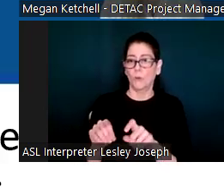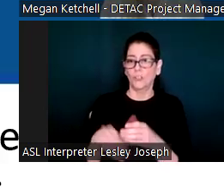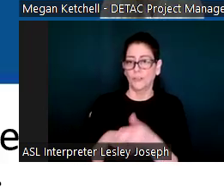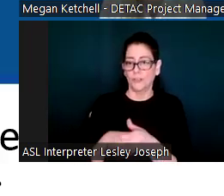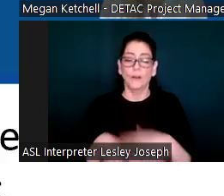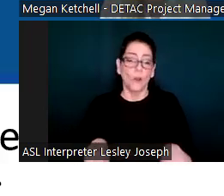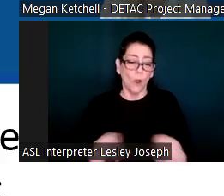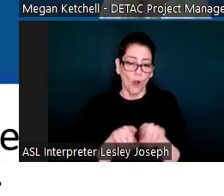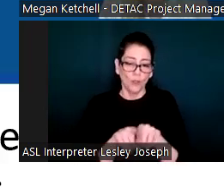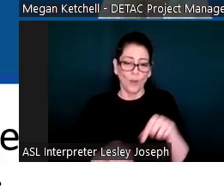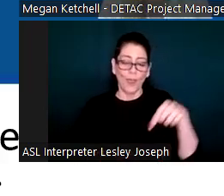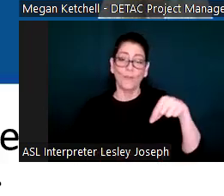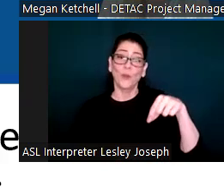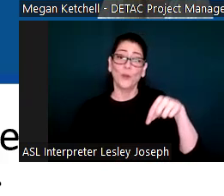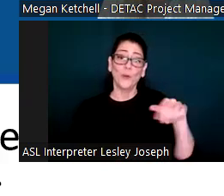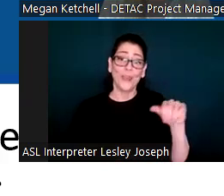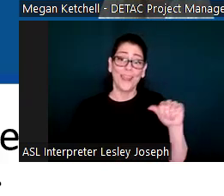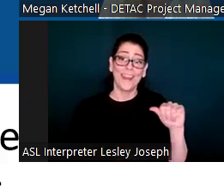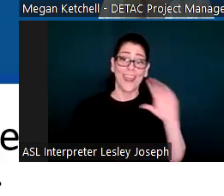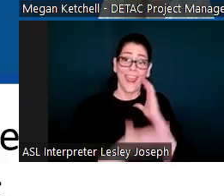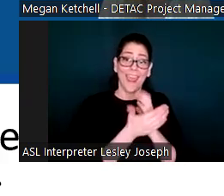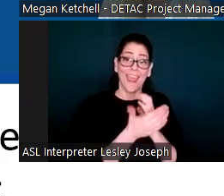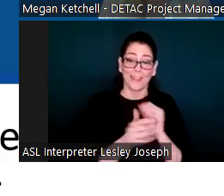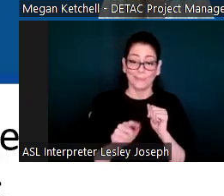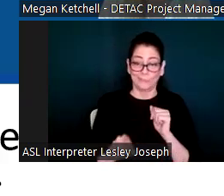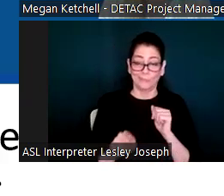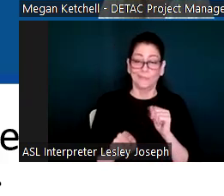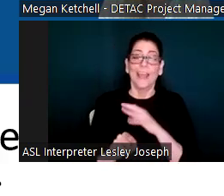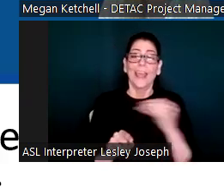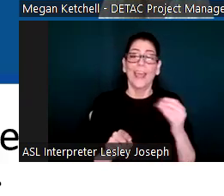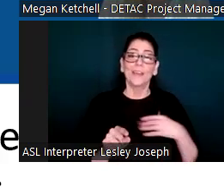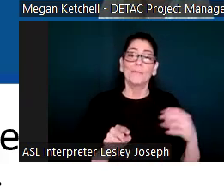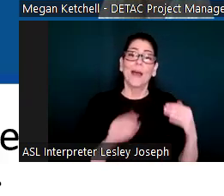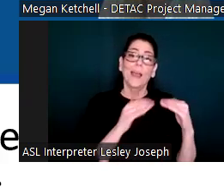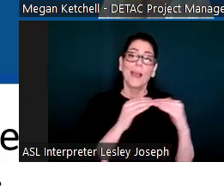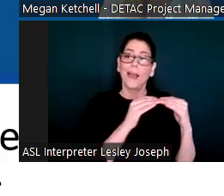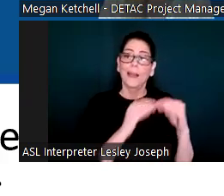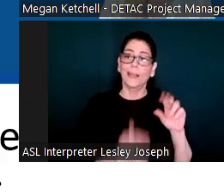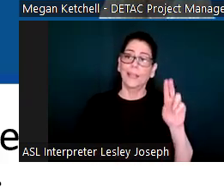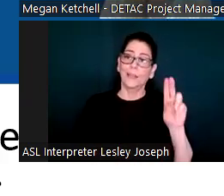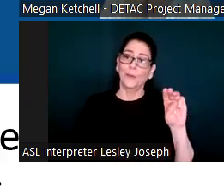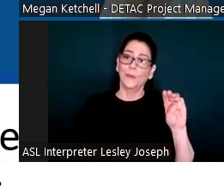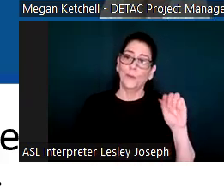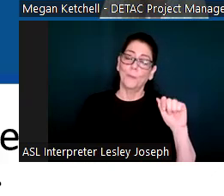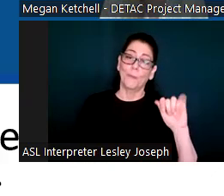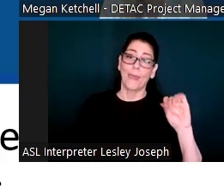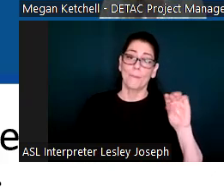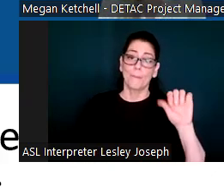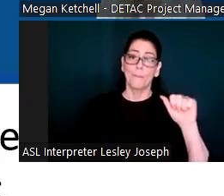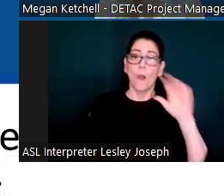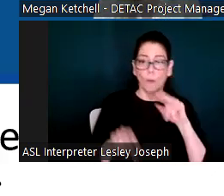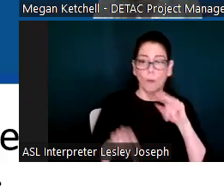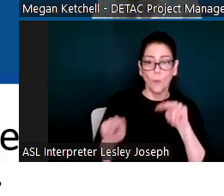Q&A pod in operation, and my colleague Umaima Mayman will be monitoring that and responding to